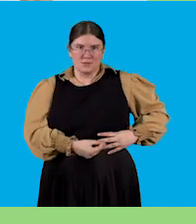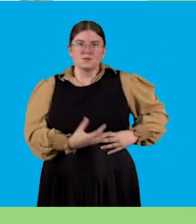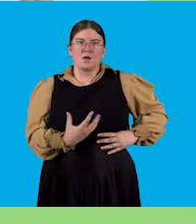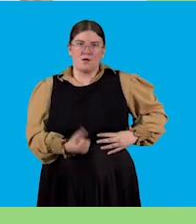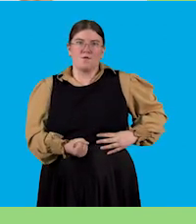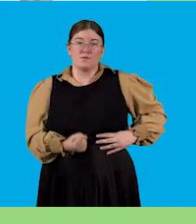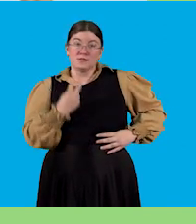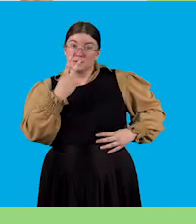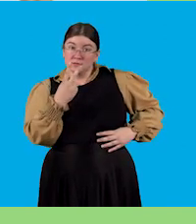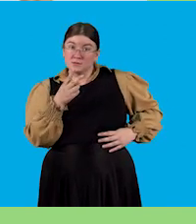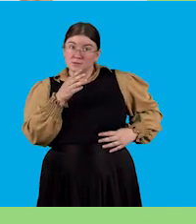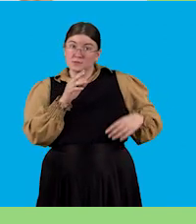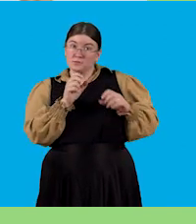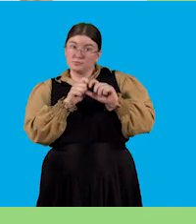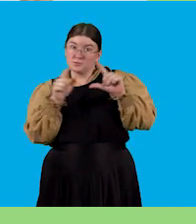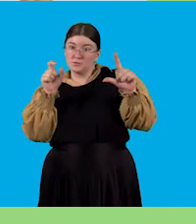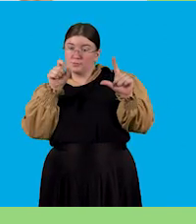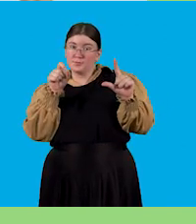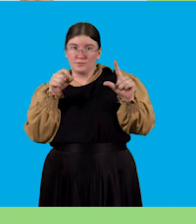there, you can see the ribs.